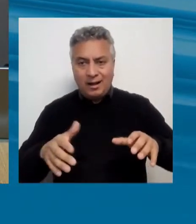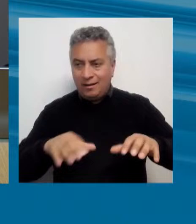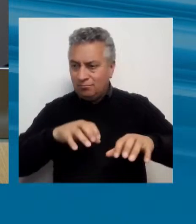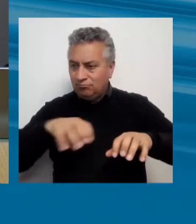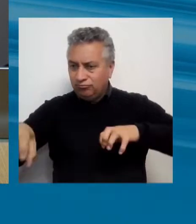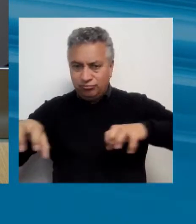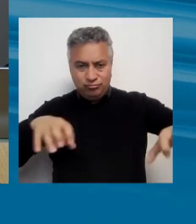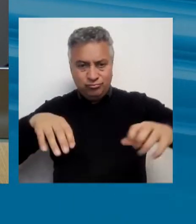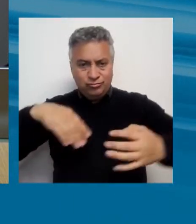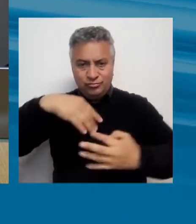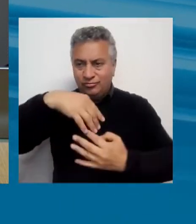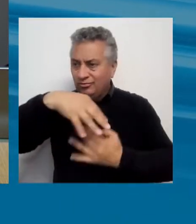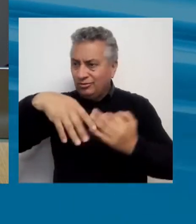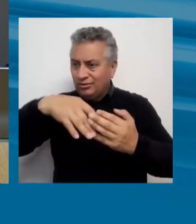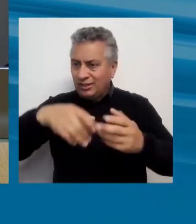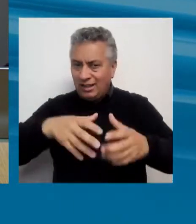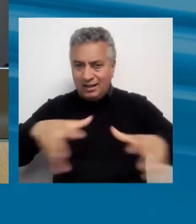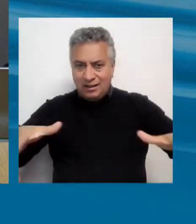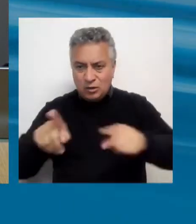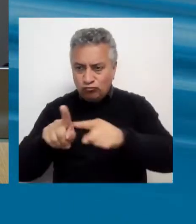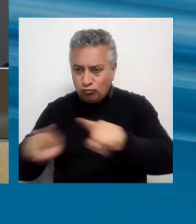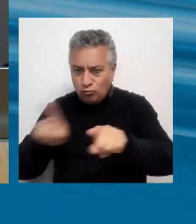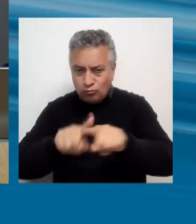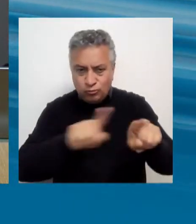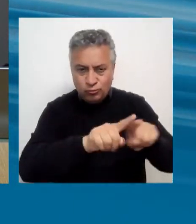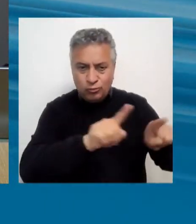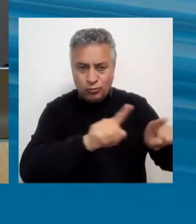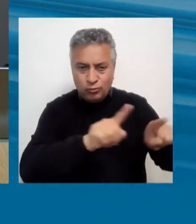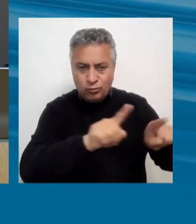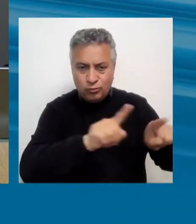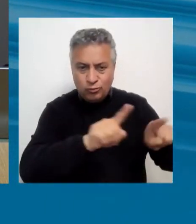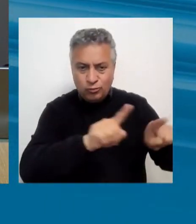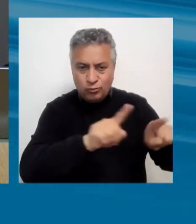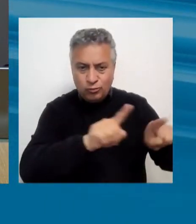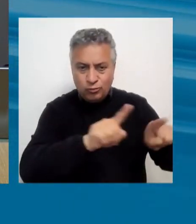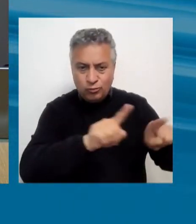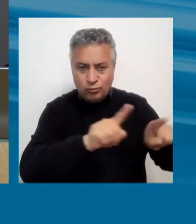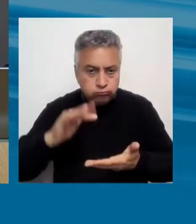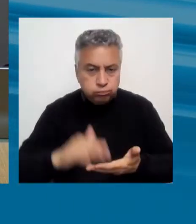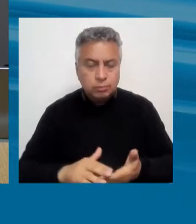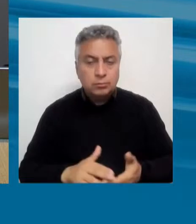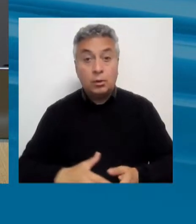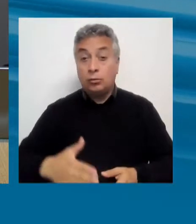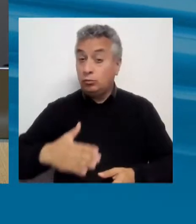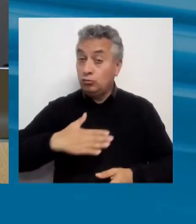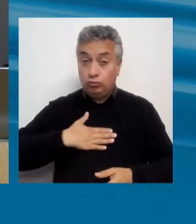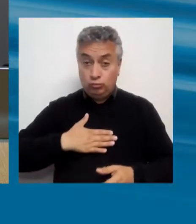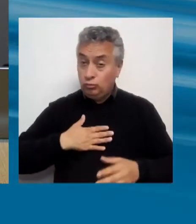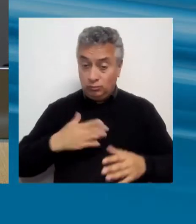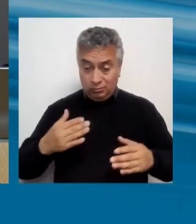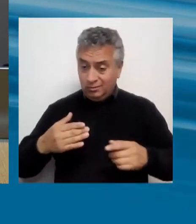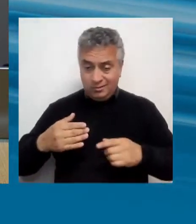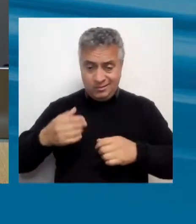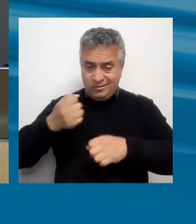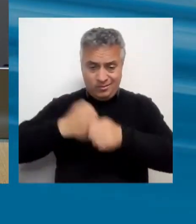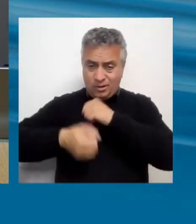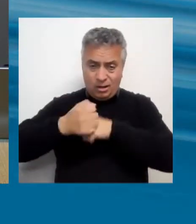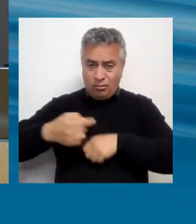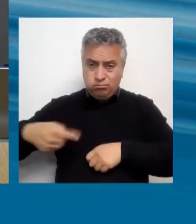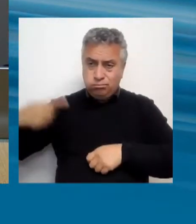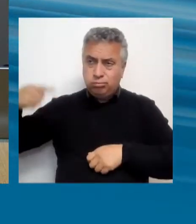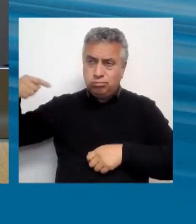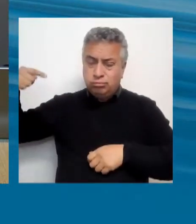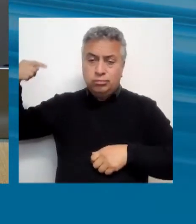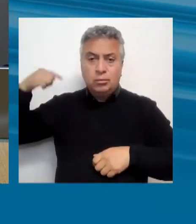youth community practitioner. It concerned me as a student, both in the Caribbean and in